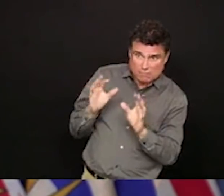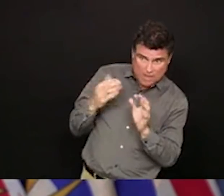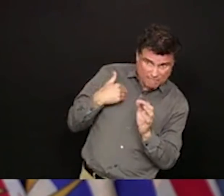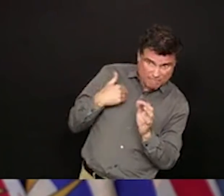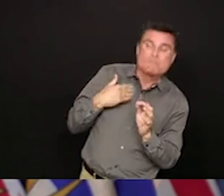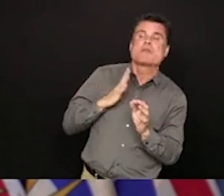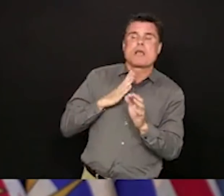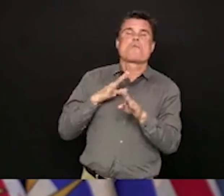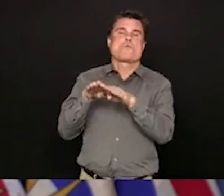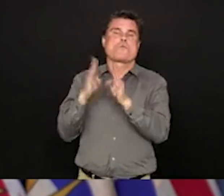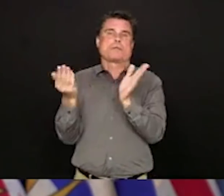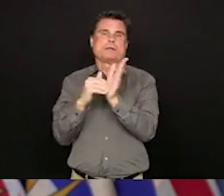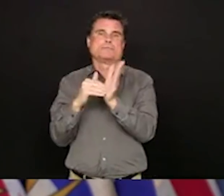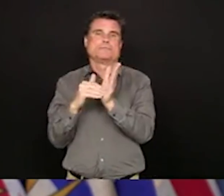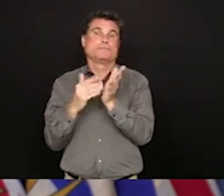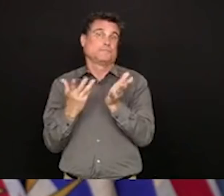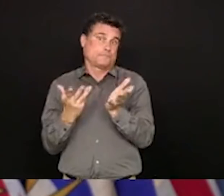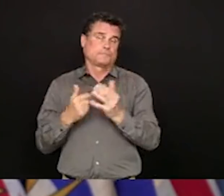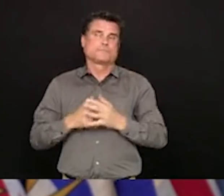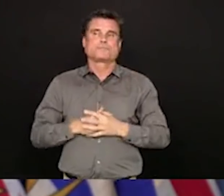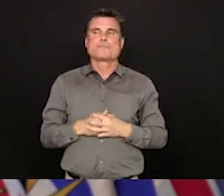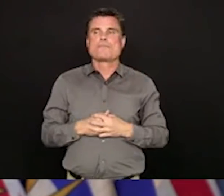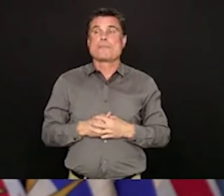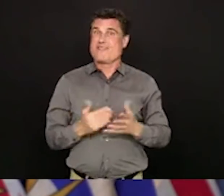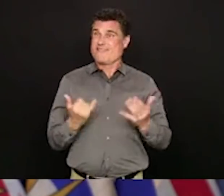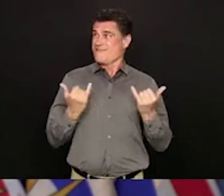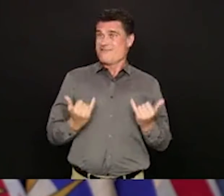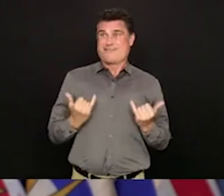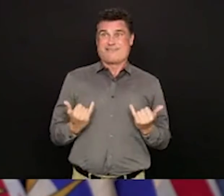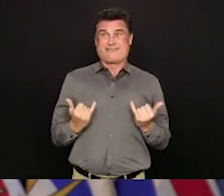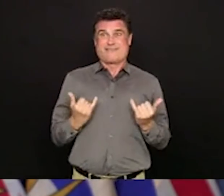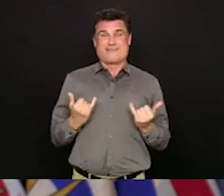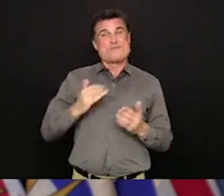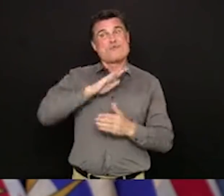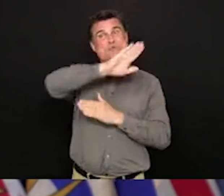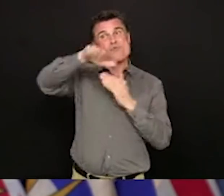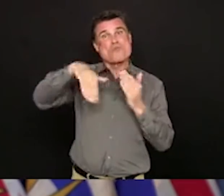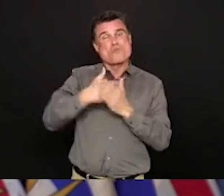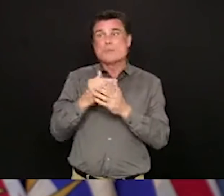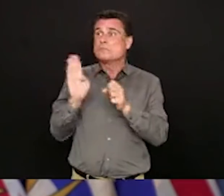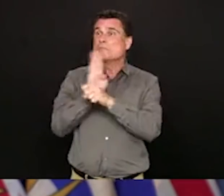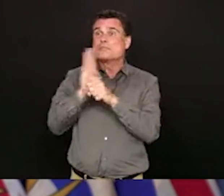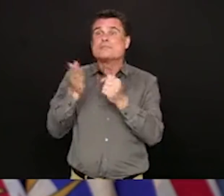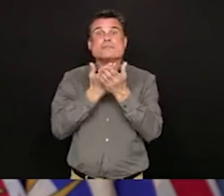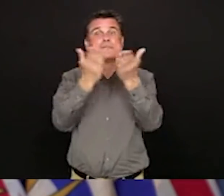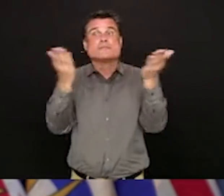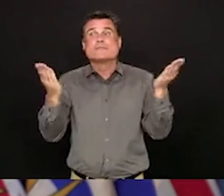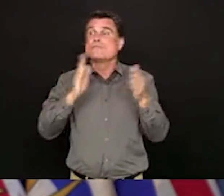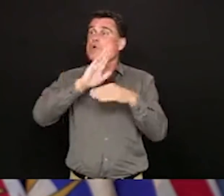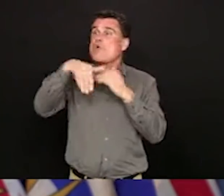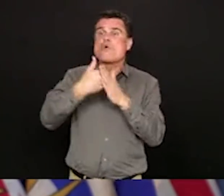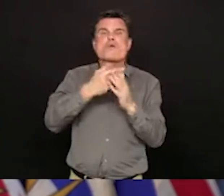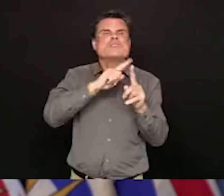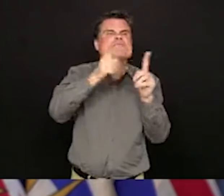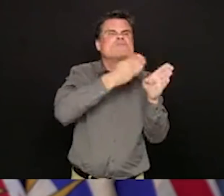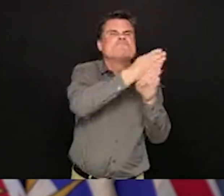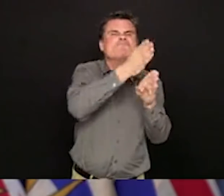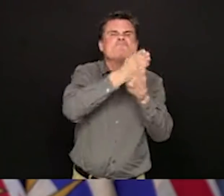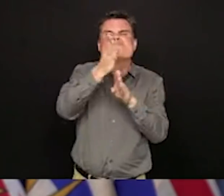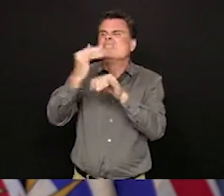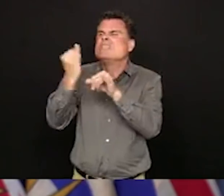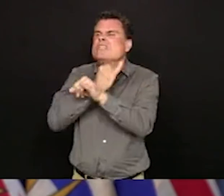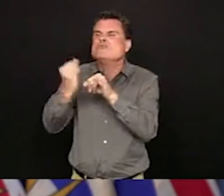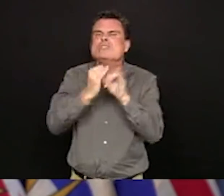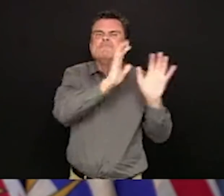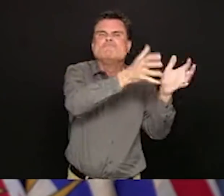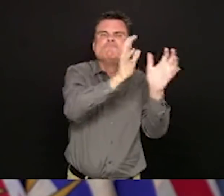businesses need to think about these. We need to address these issues before we can reopen safely. We need to have measures in